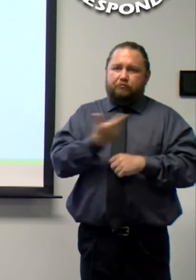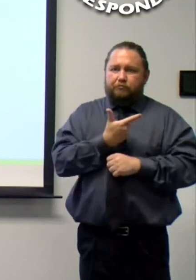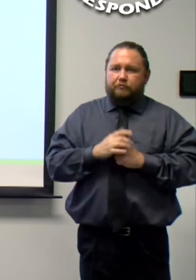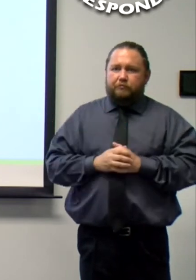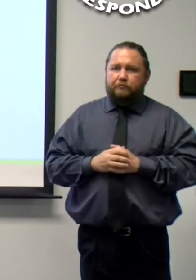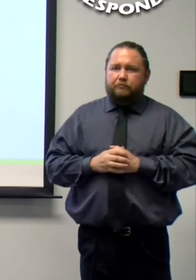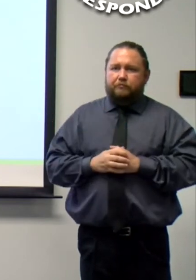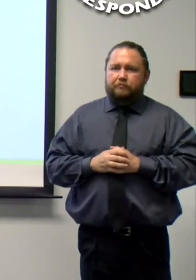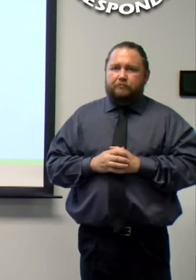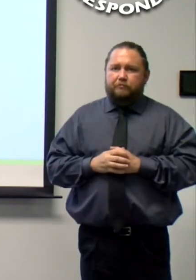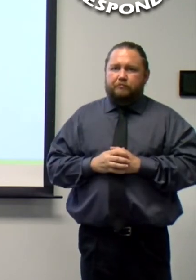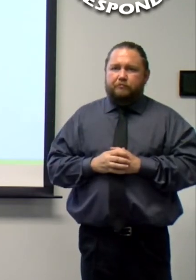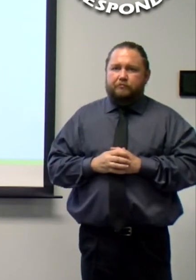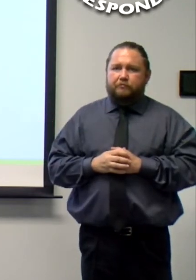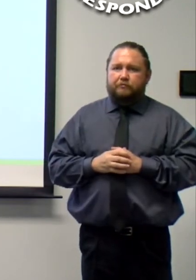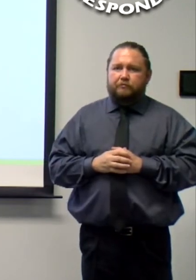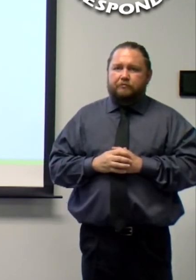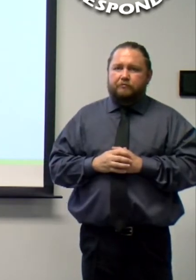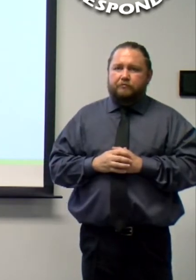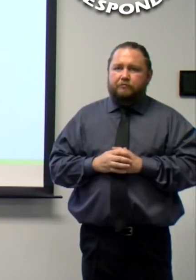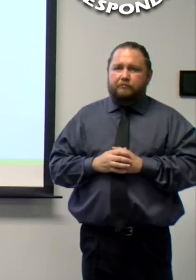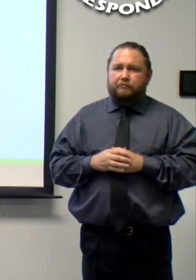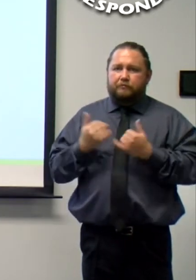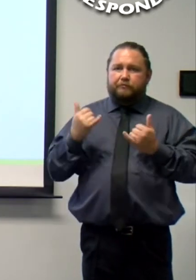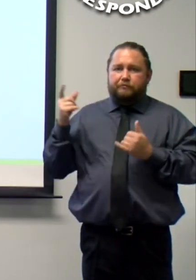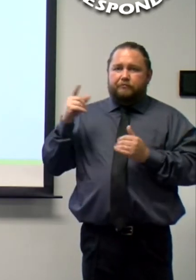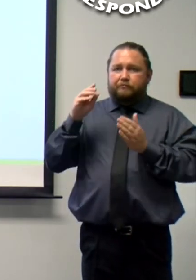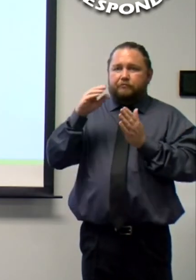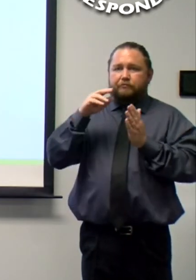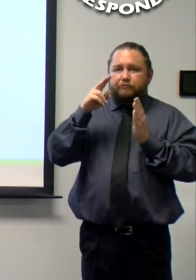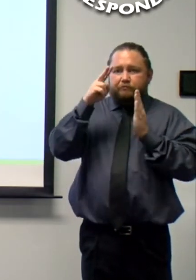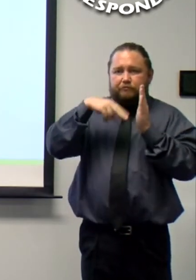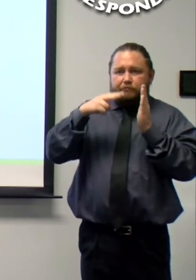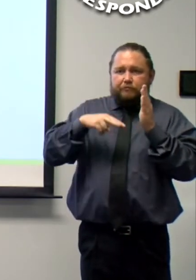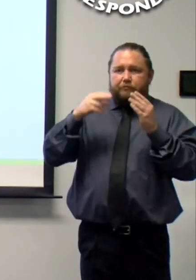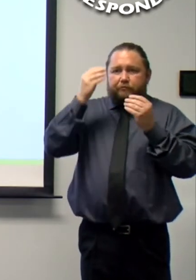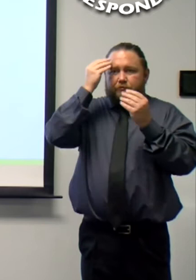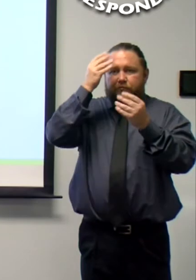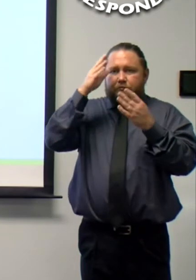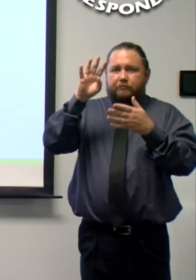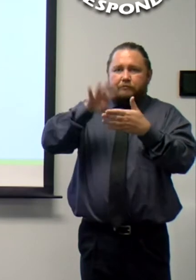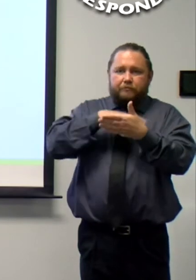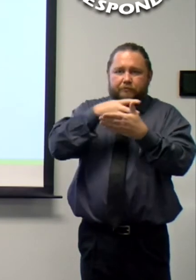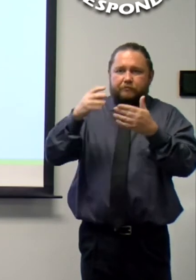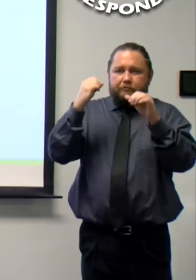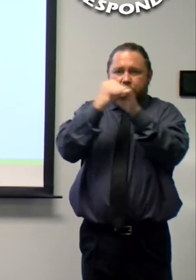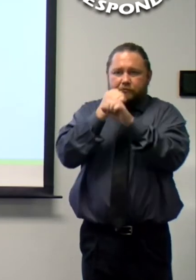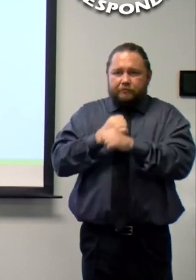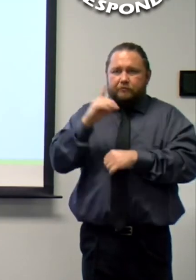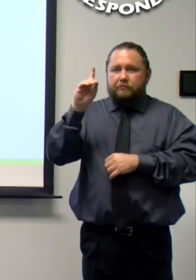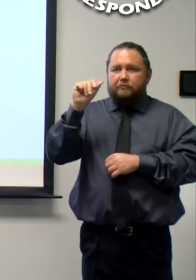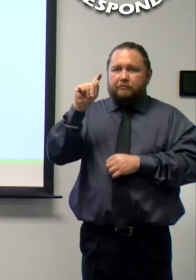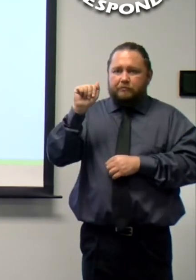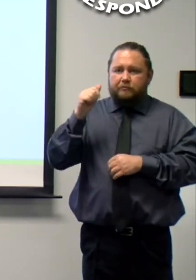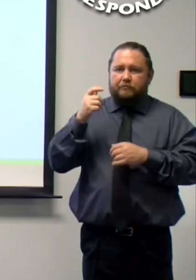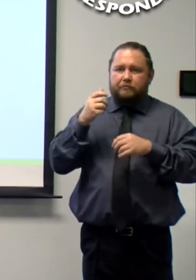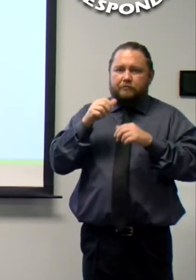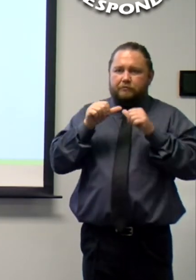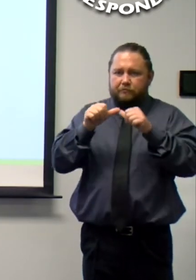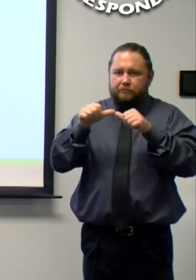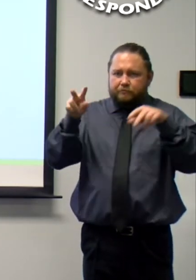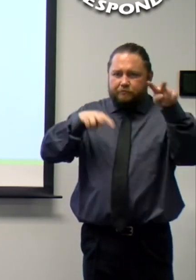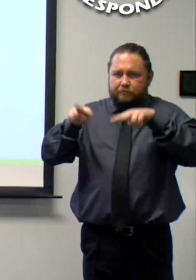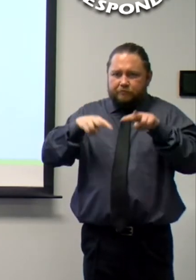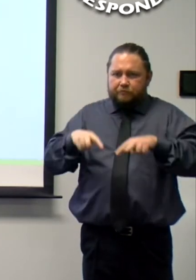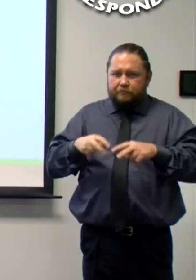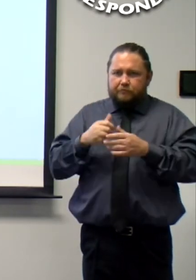our hospitals and what they're working with and how they're providing services is very, very important. So it's the data that we want to